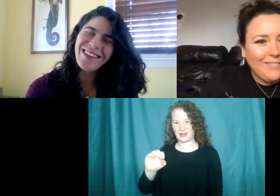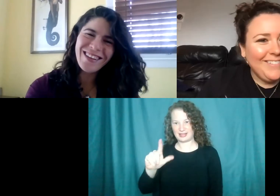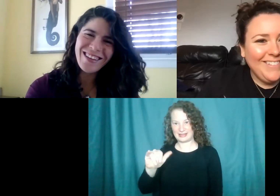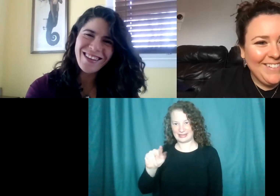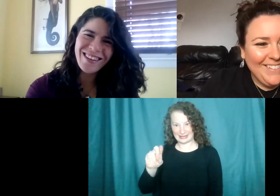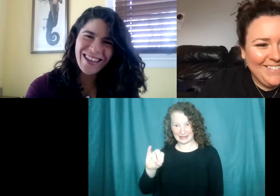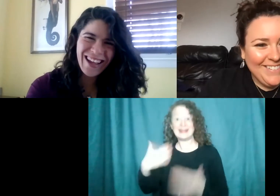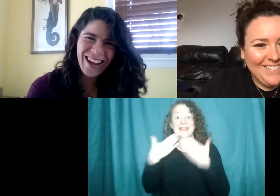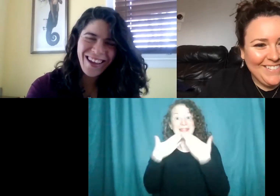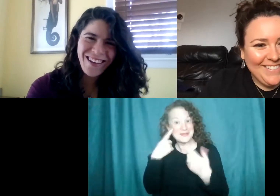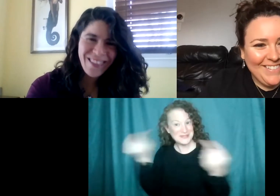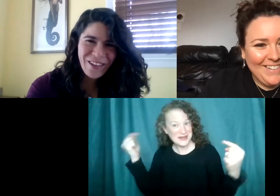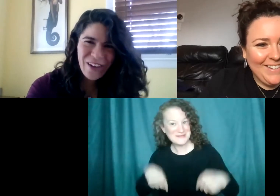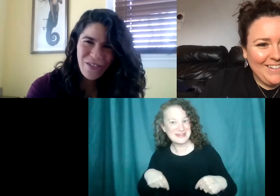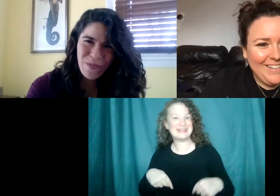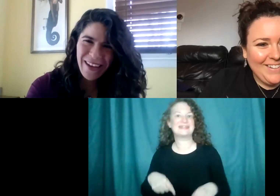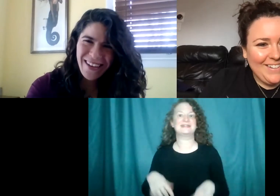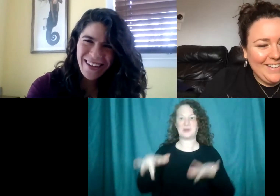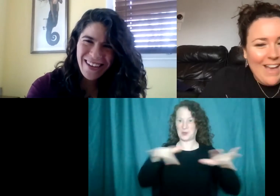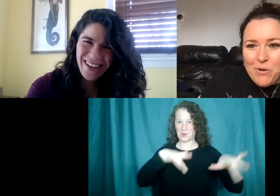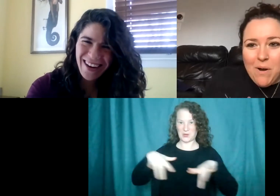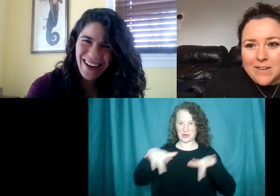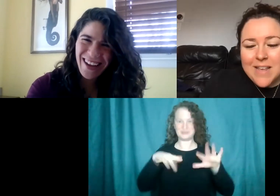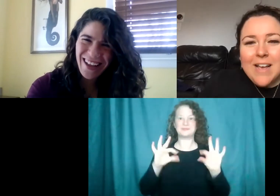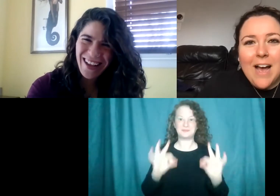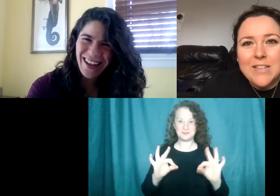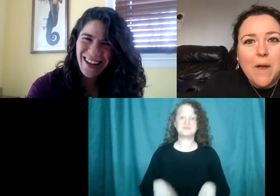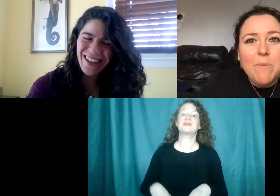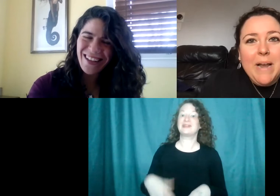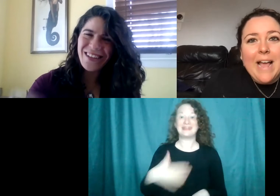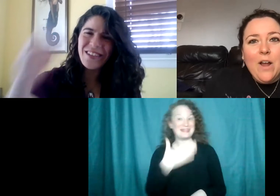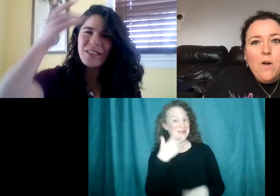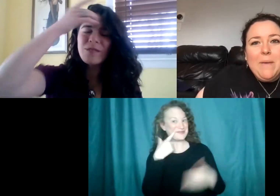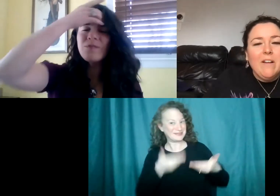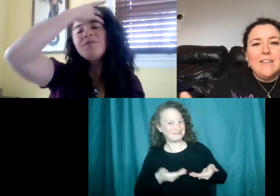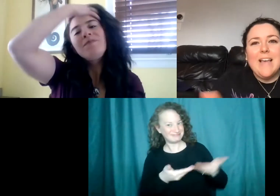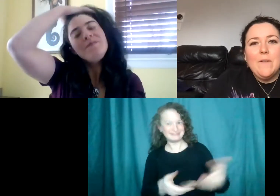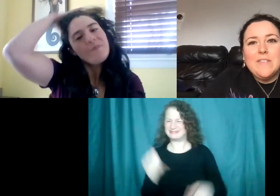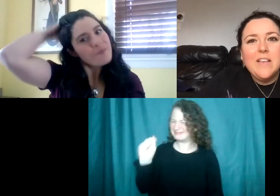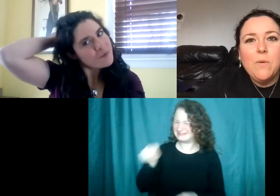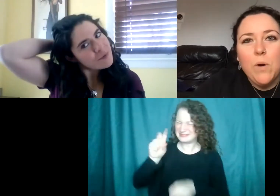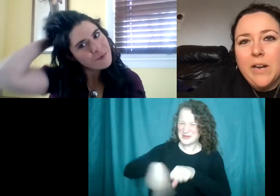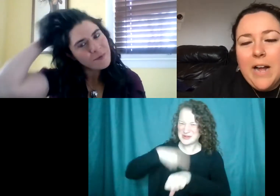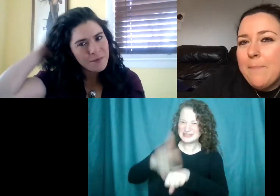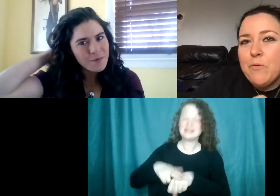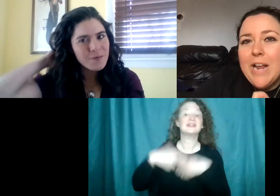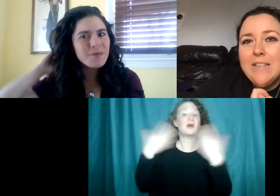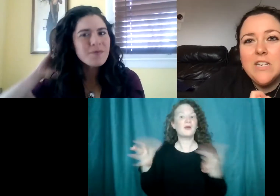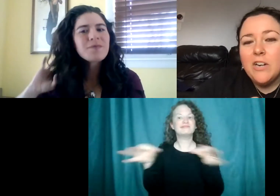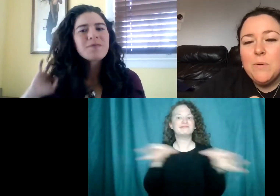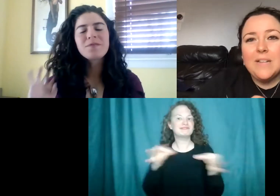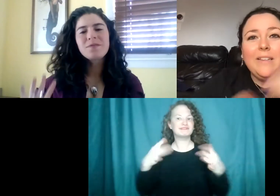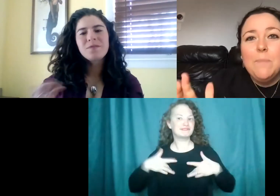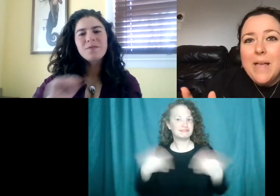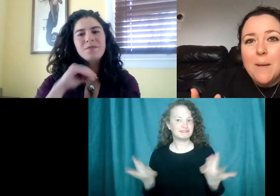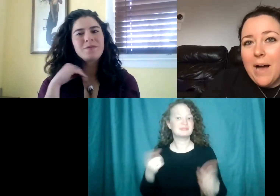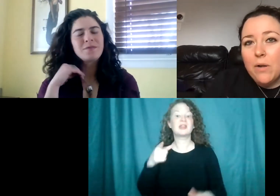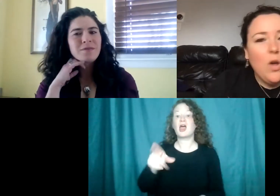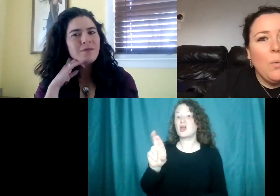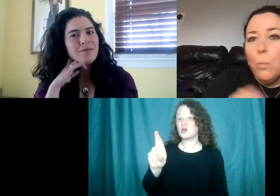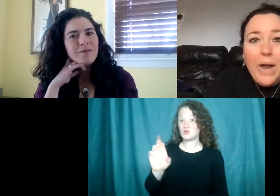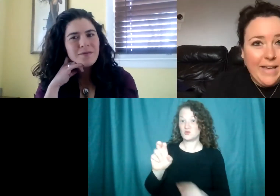All good. Thanks for having me. Yeah, of course. So everybody at home, here is how this is going to work. Renee is going to talk to us a little